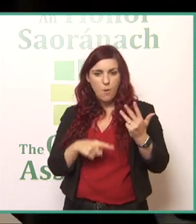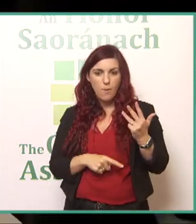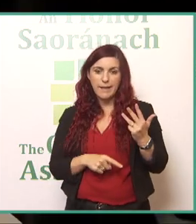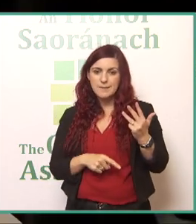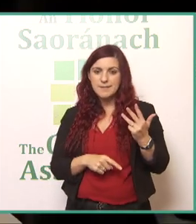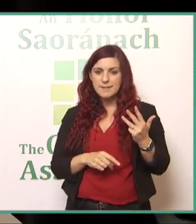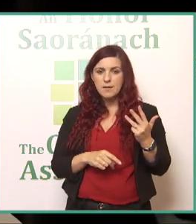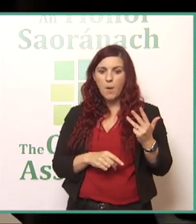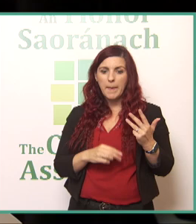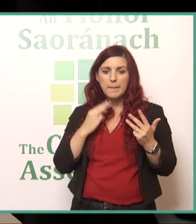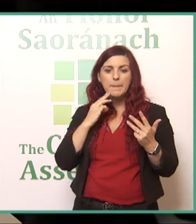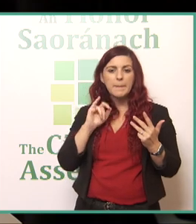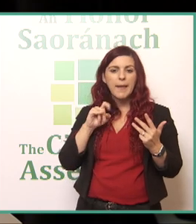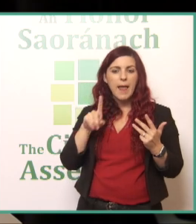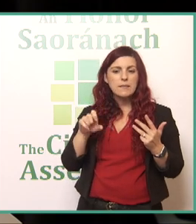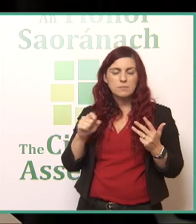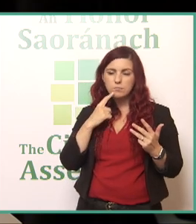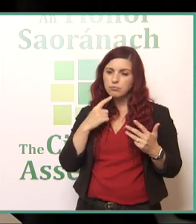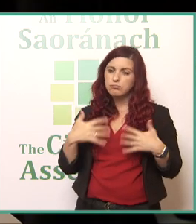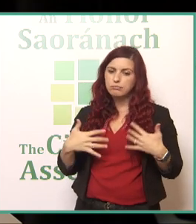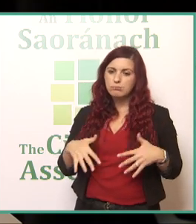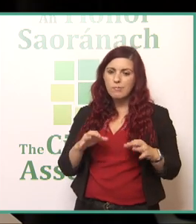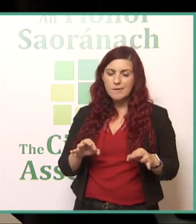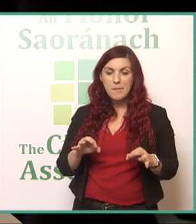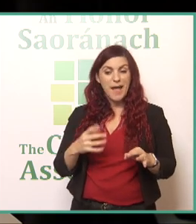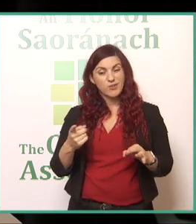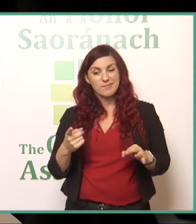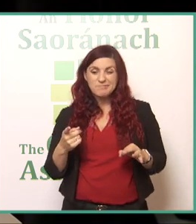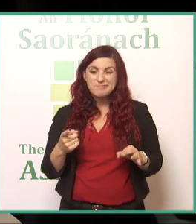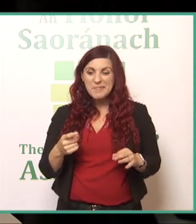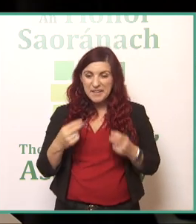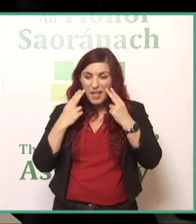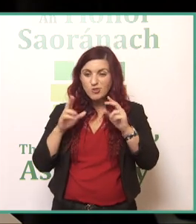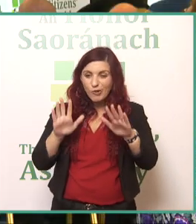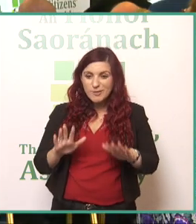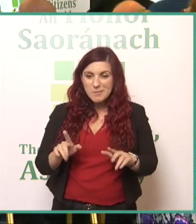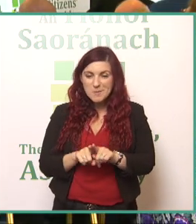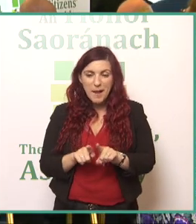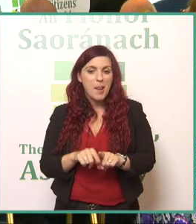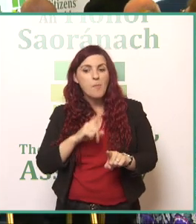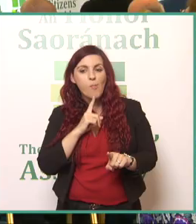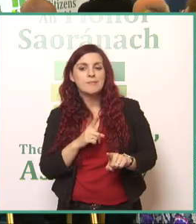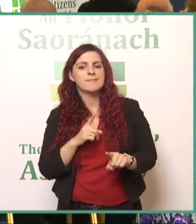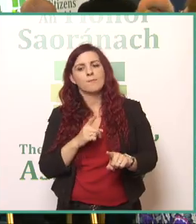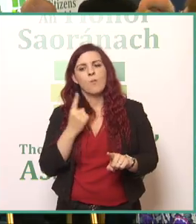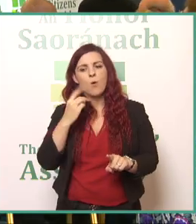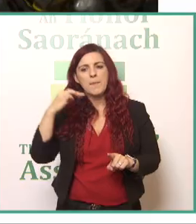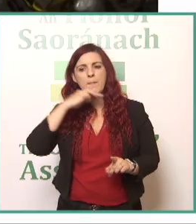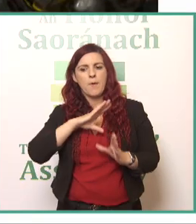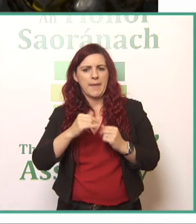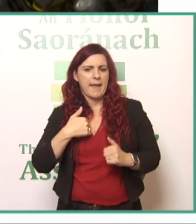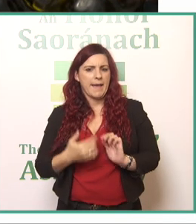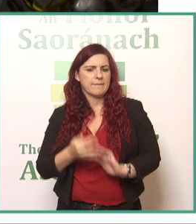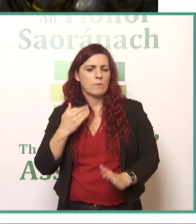But peatlands are awesome, and indeed nature is awesome. And I suppose one of the things that I